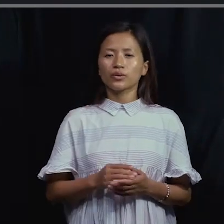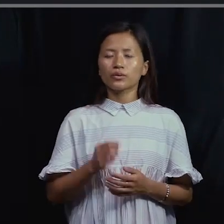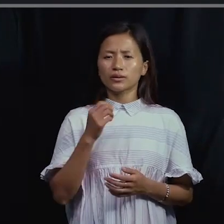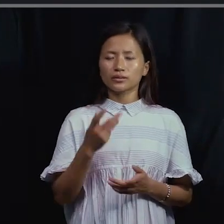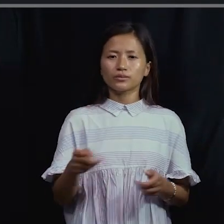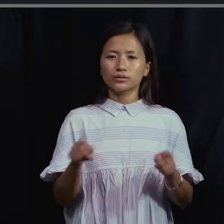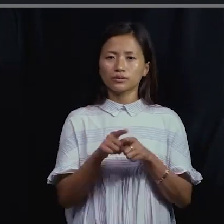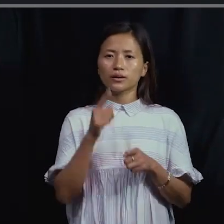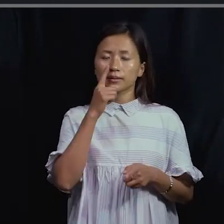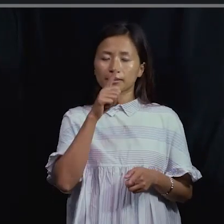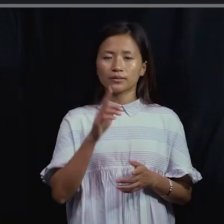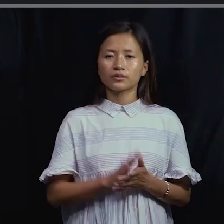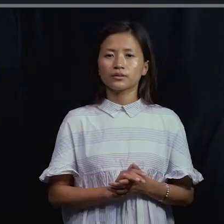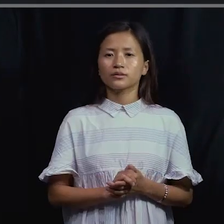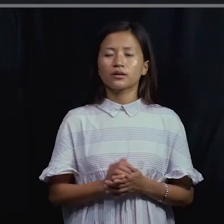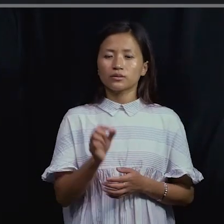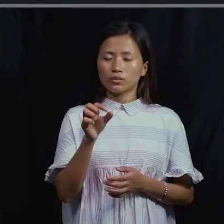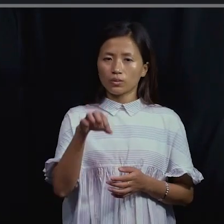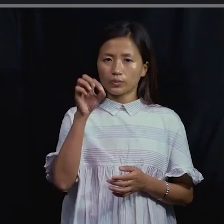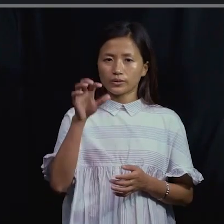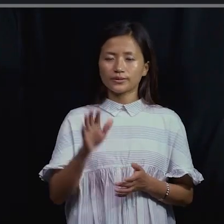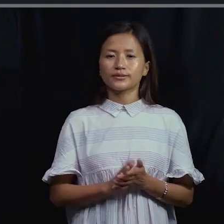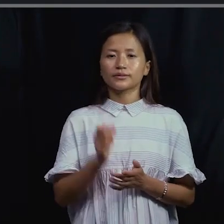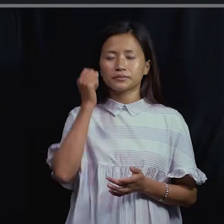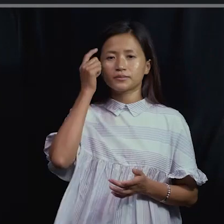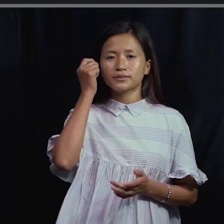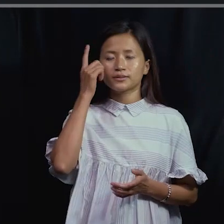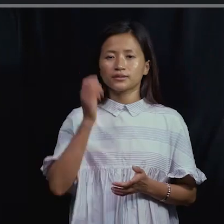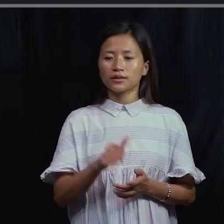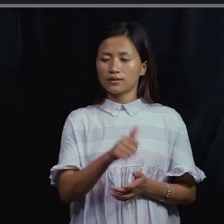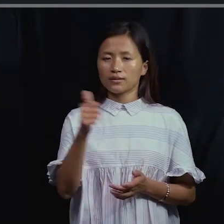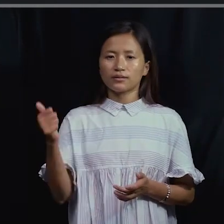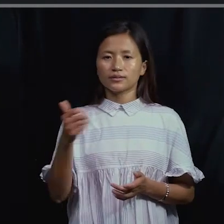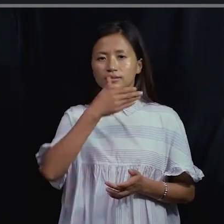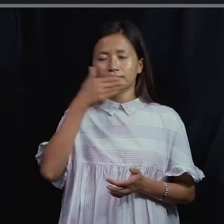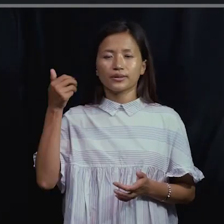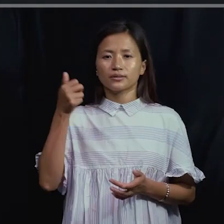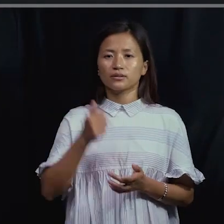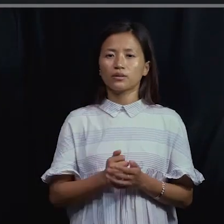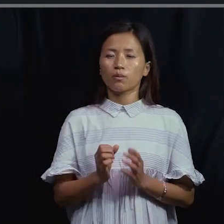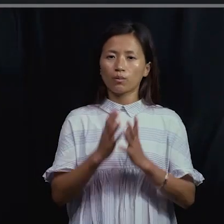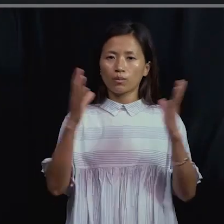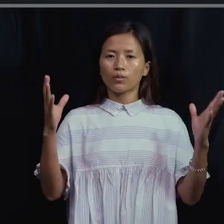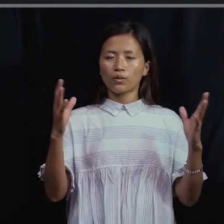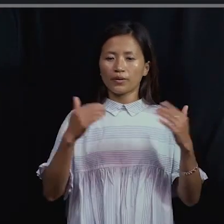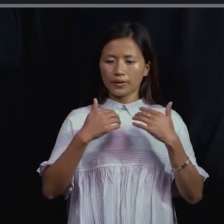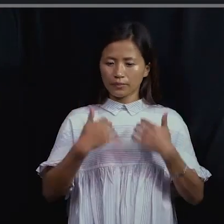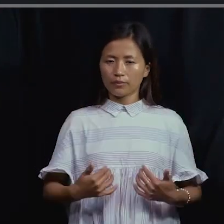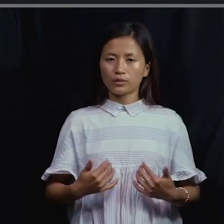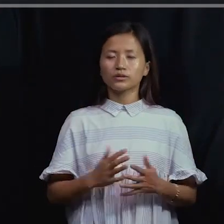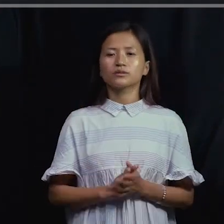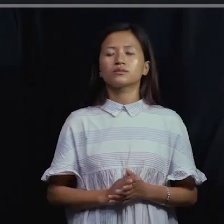are, it seems psychologists are of the opinion that we understand others better and we are more emotional. That is